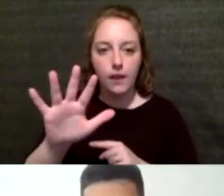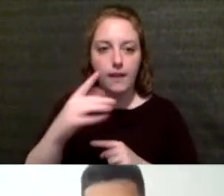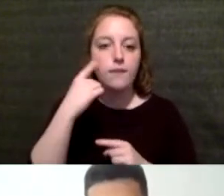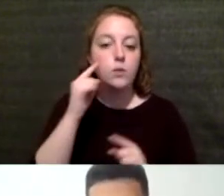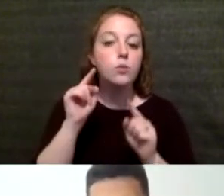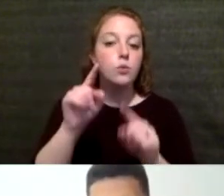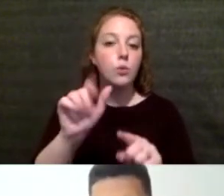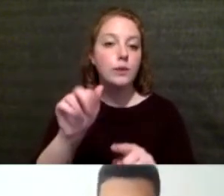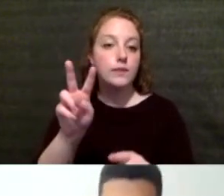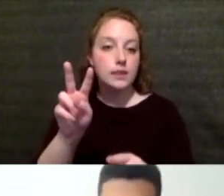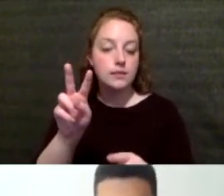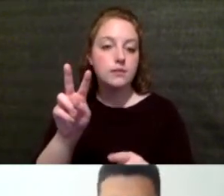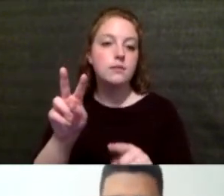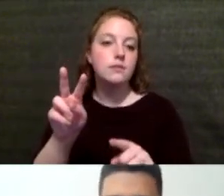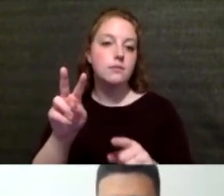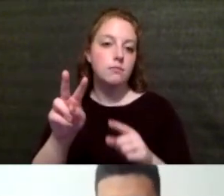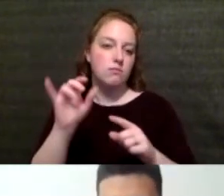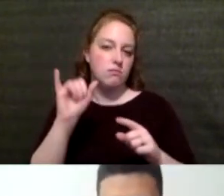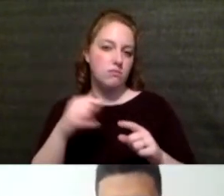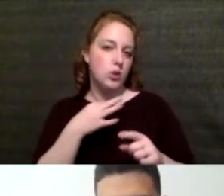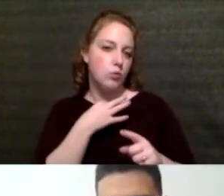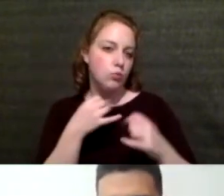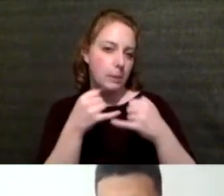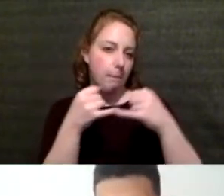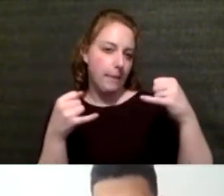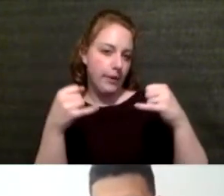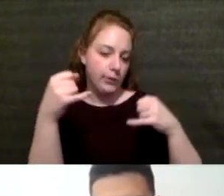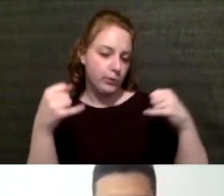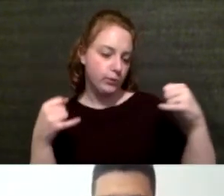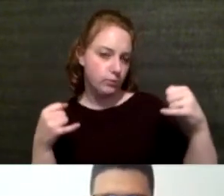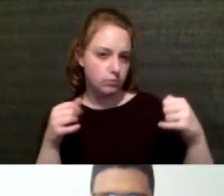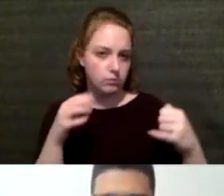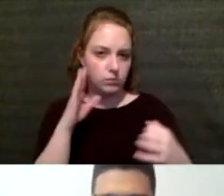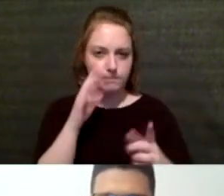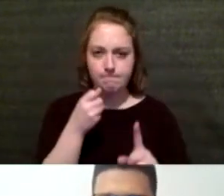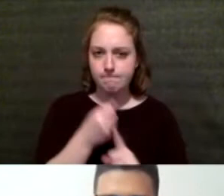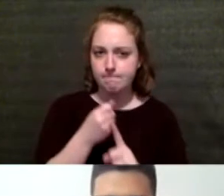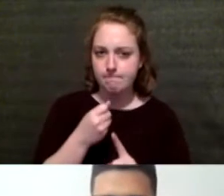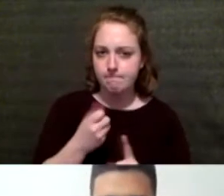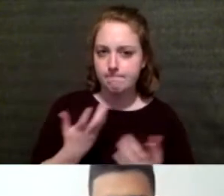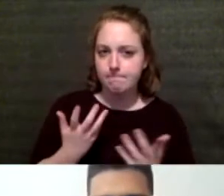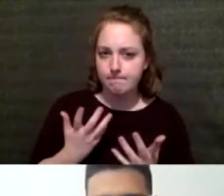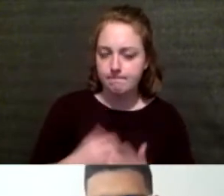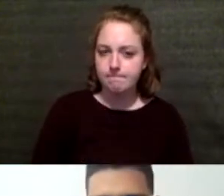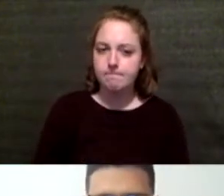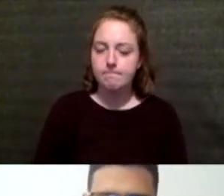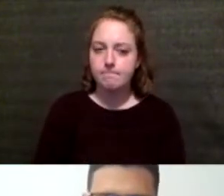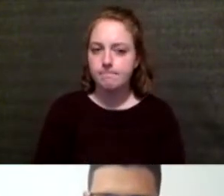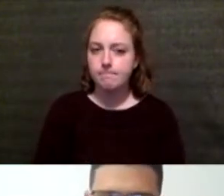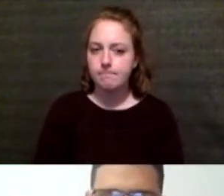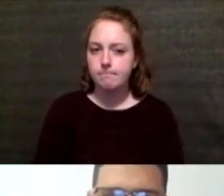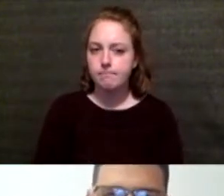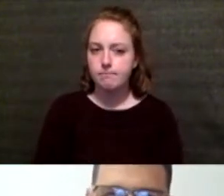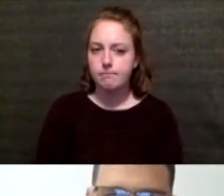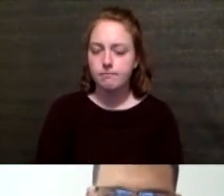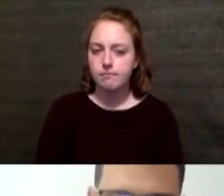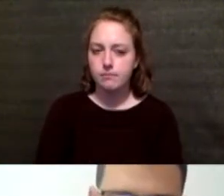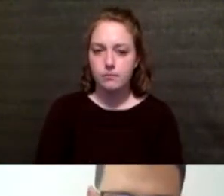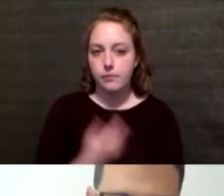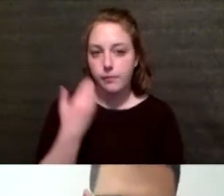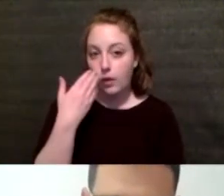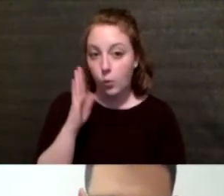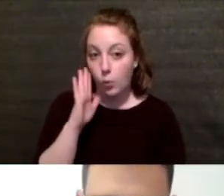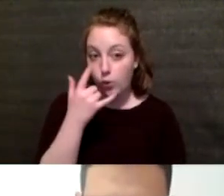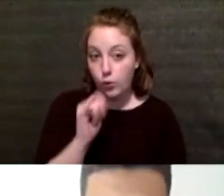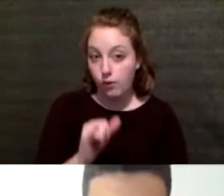how those boundaries will play an effect for who goes where, or if that's going to be, uh, you know, I don't know how that's going to